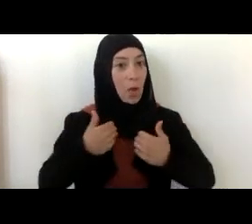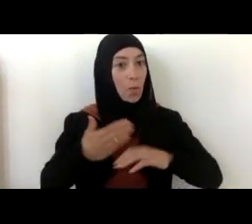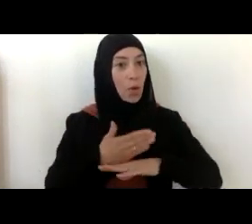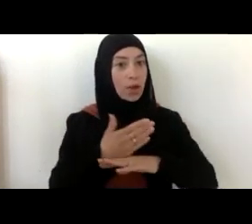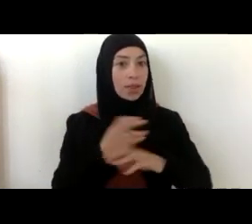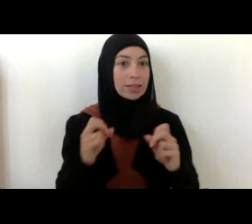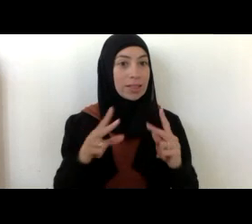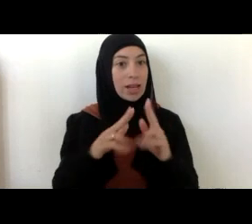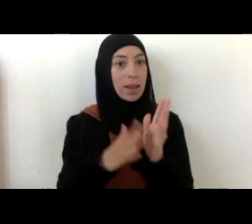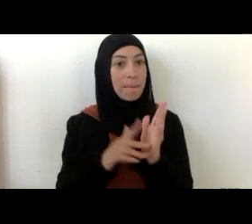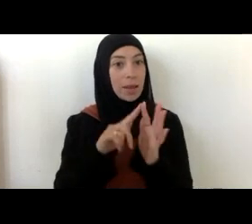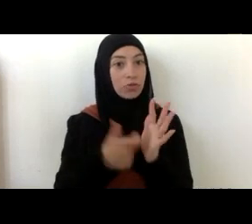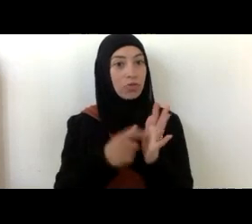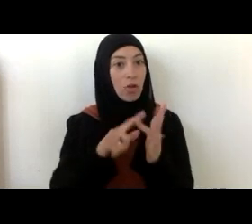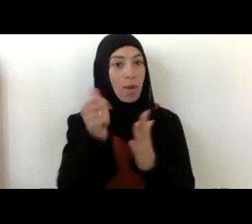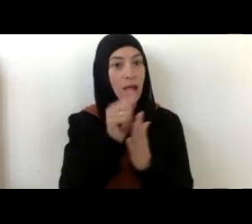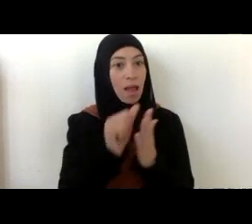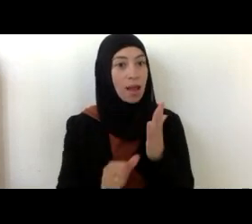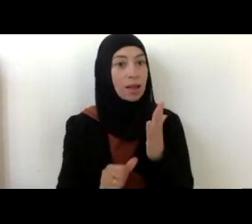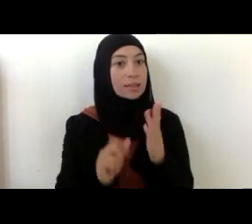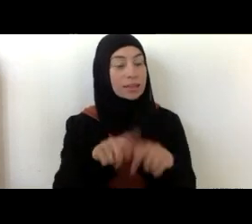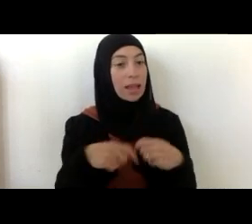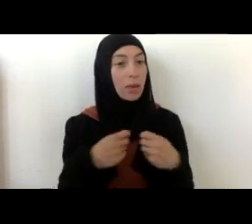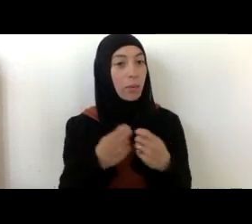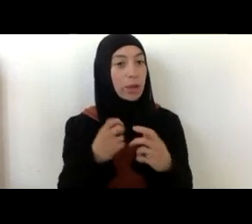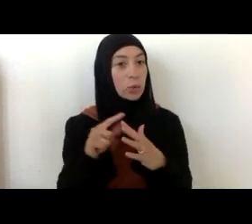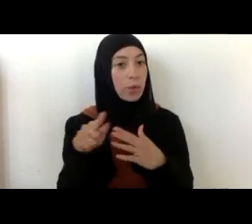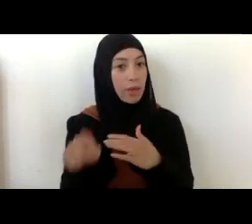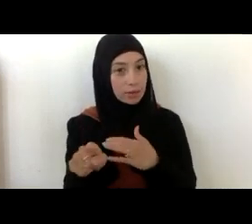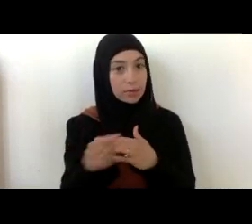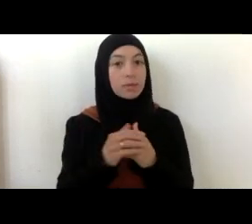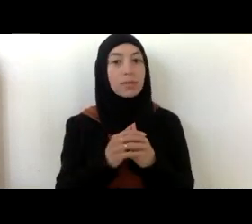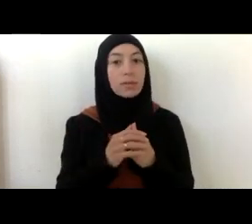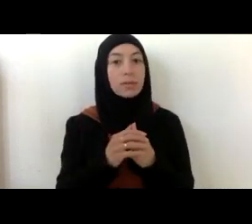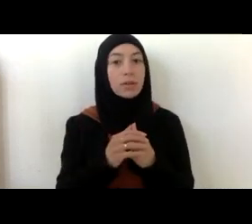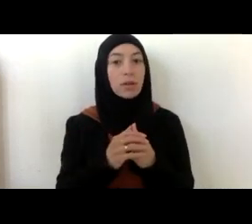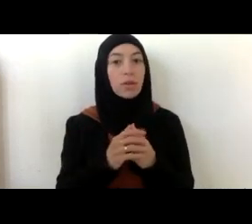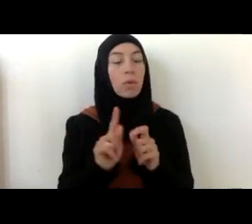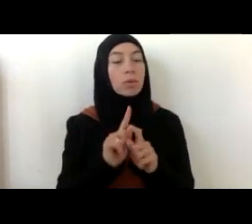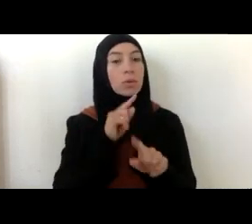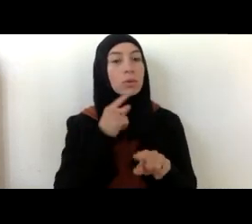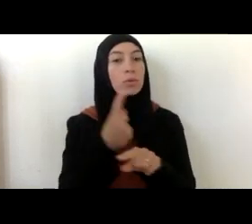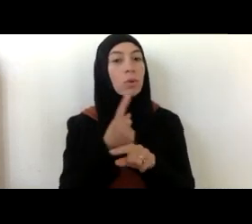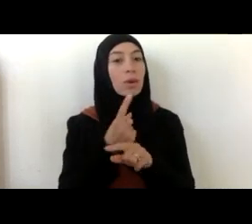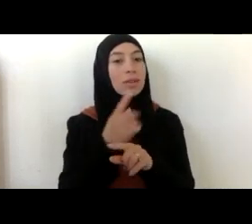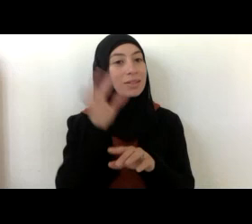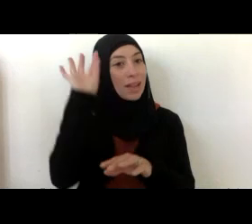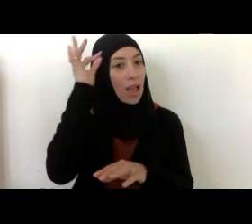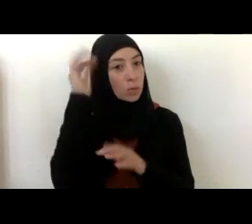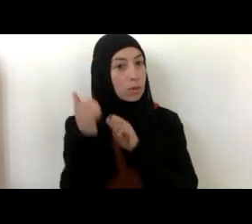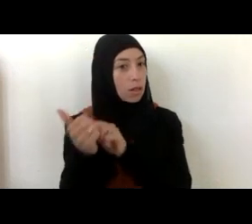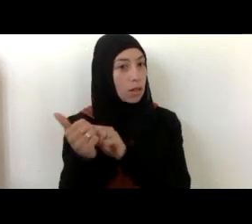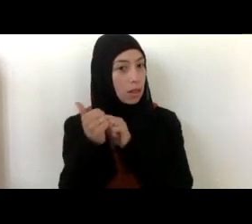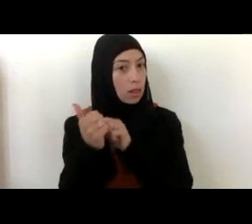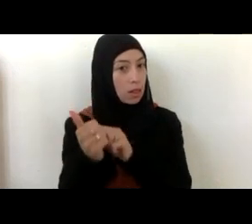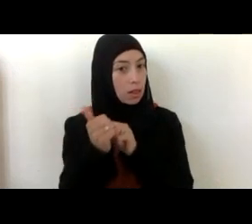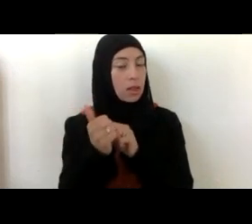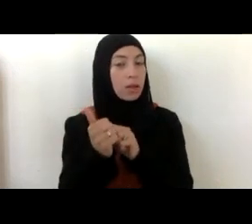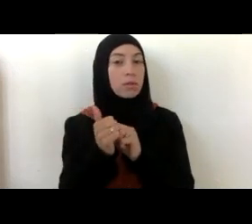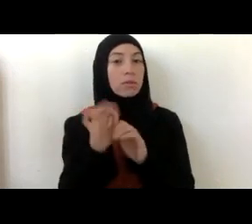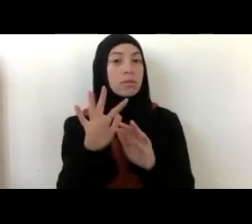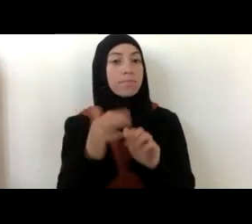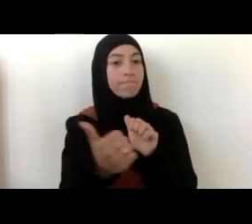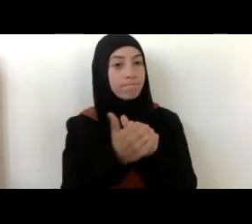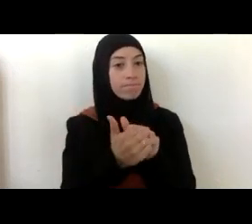Art team is doing that. Also, we're talking, as I said, to councils. We're also talking to the new Western